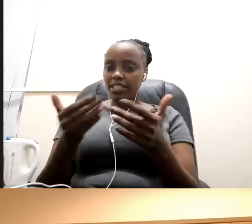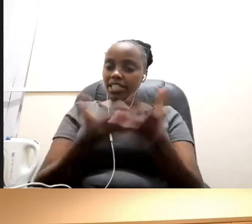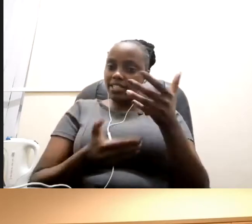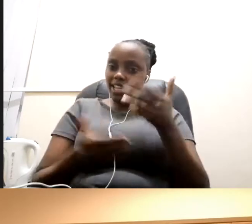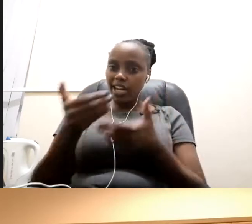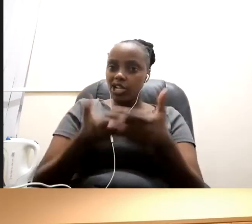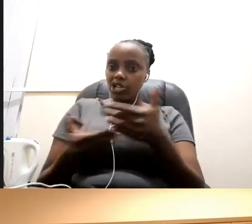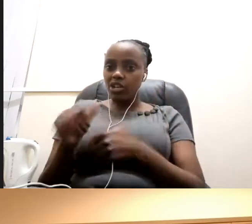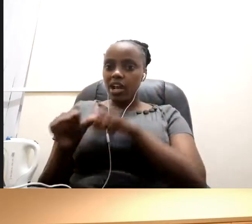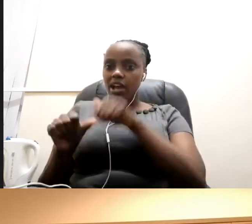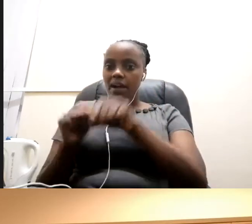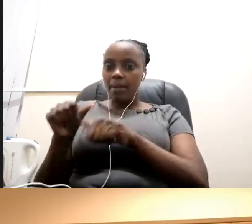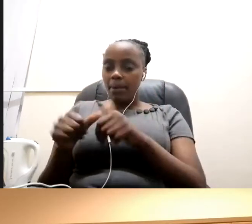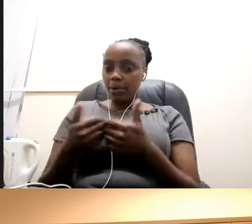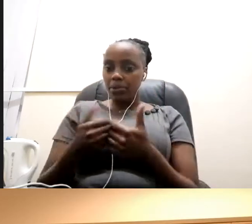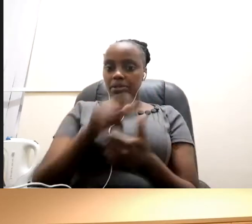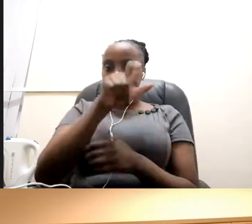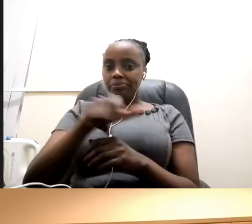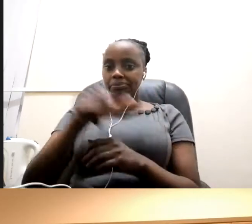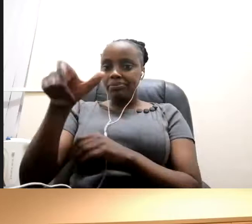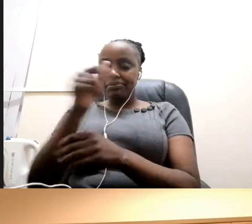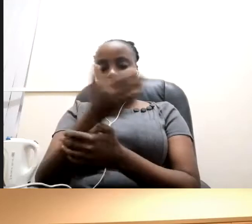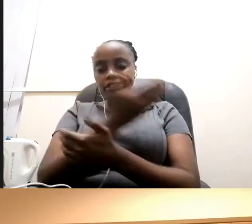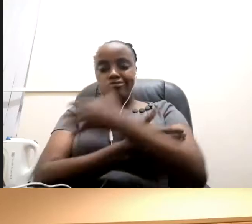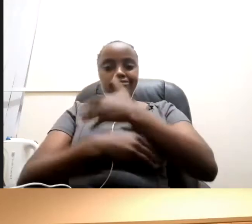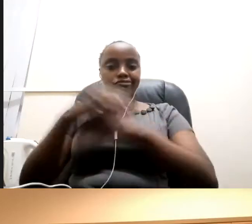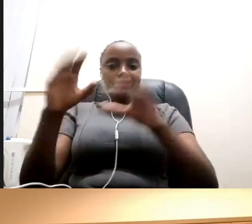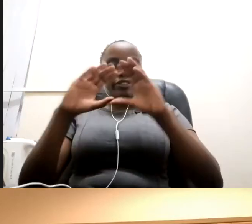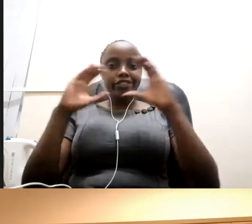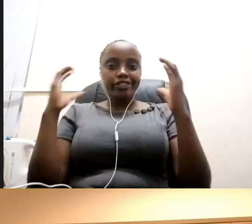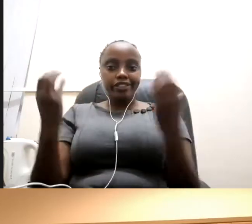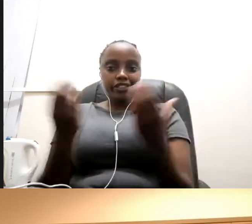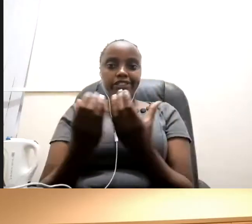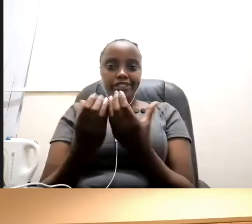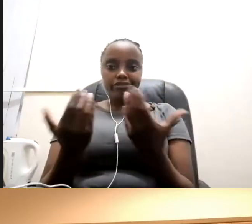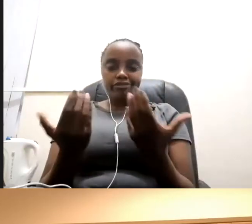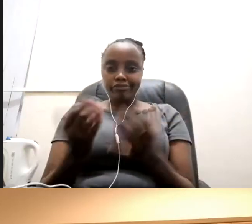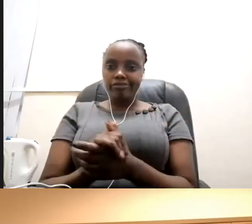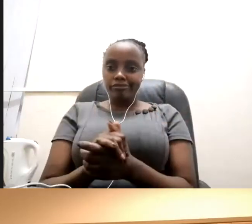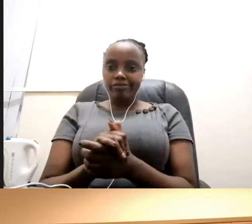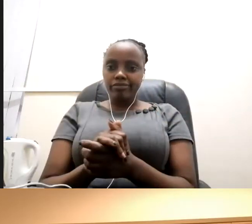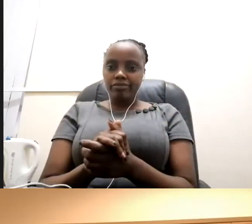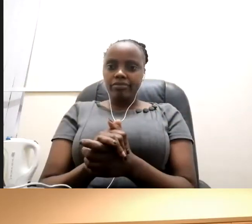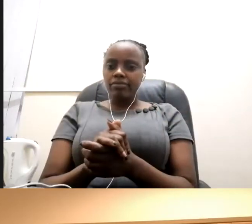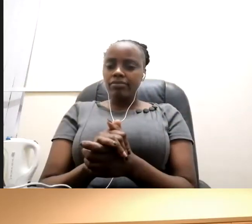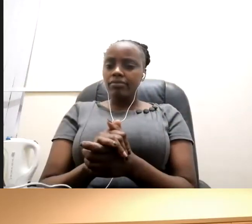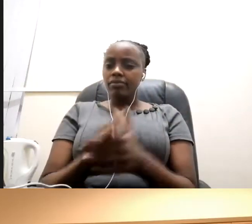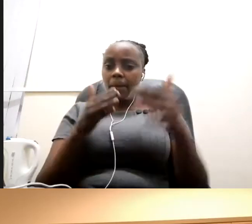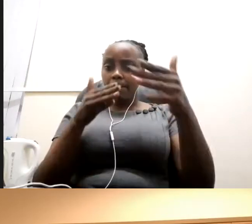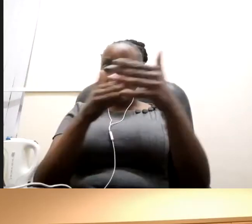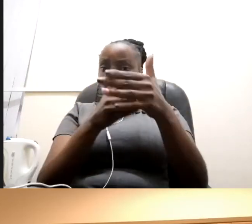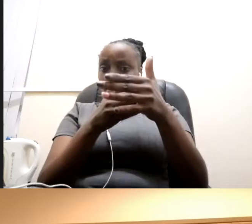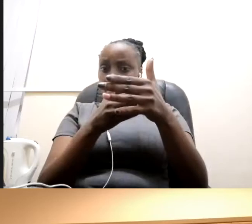about persons with disabilities around the world, cannot be a barrier for persons